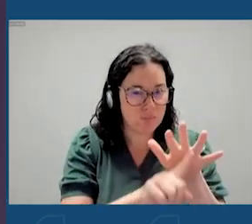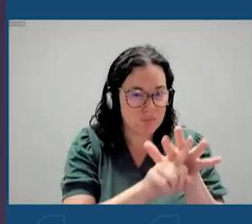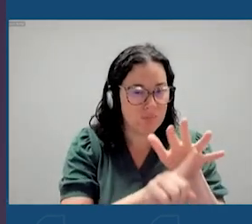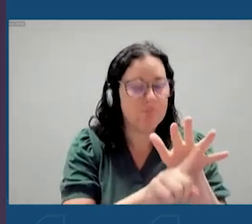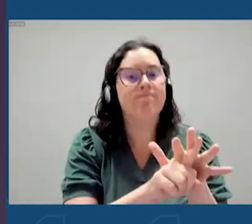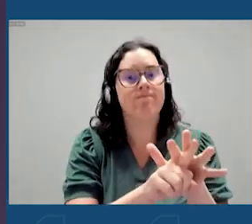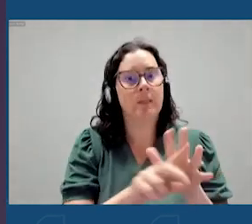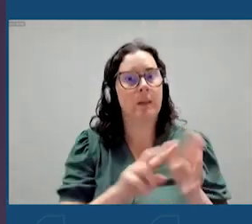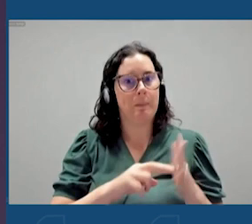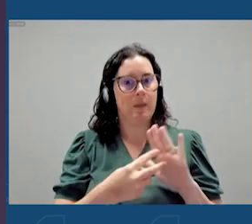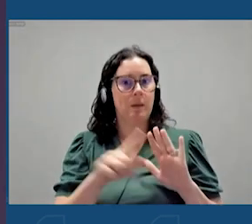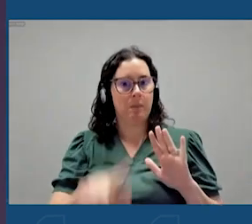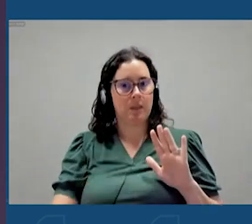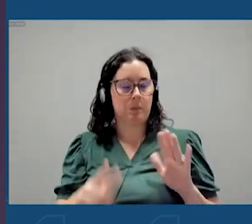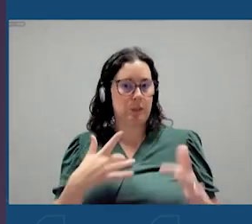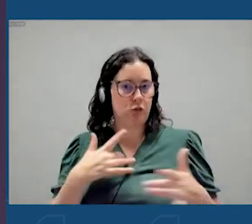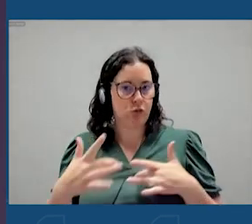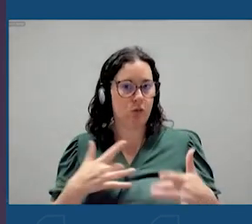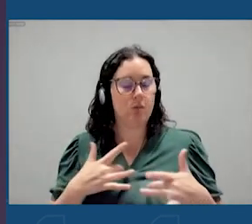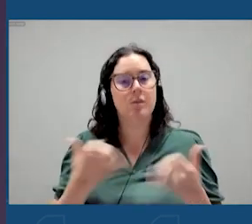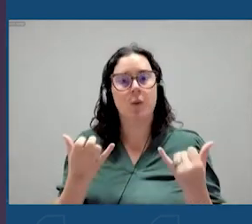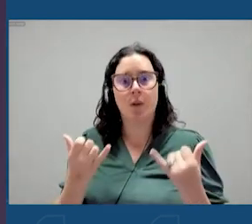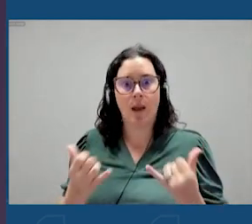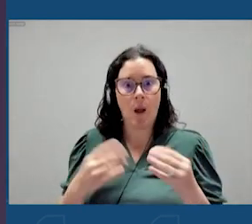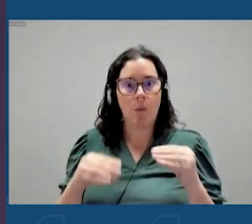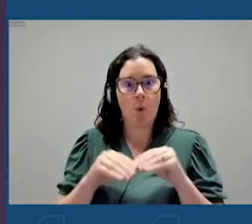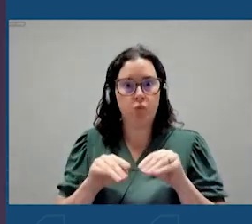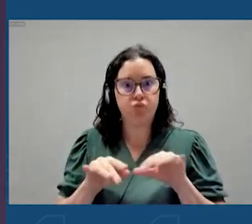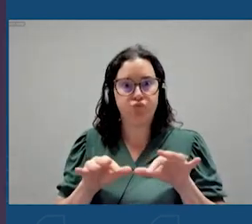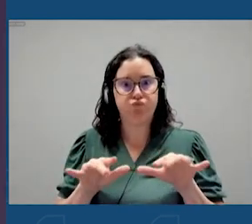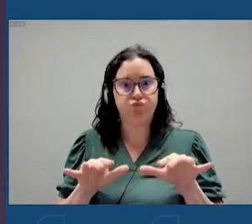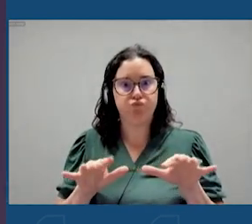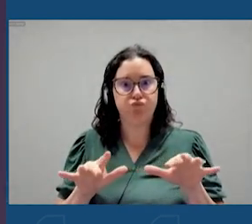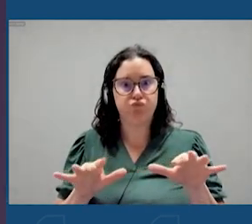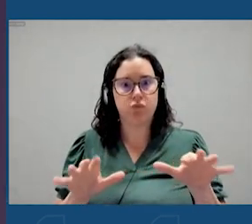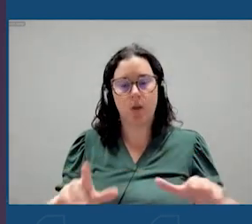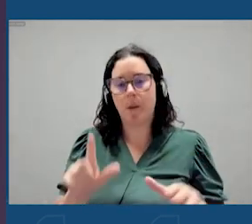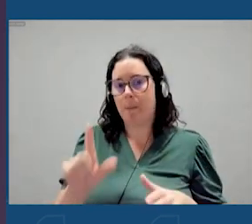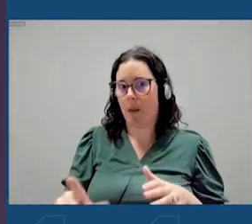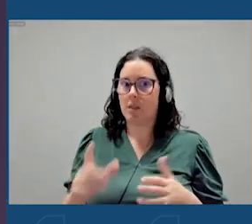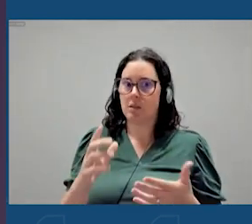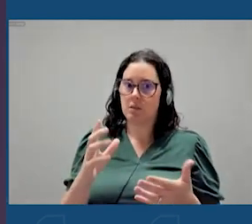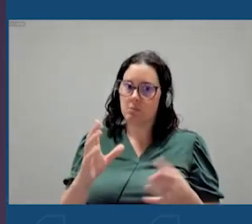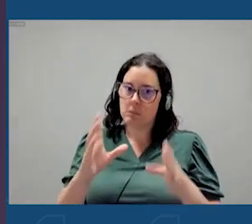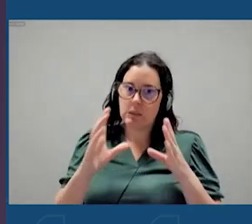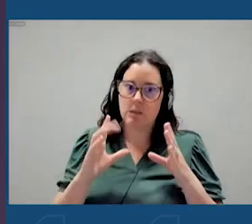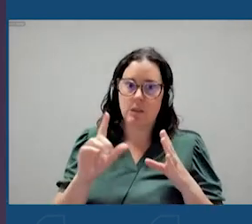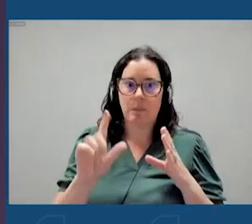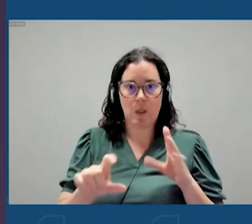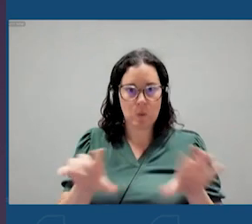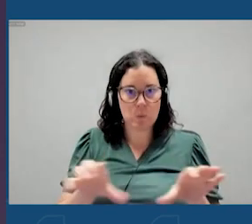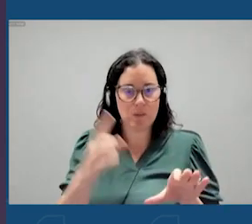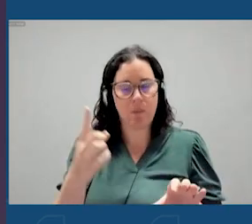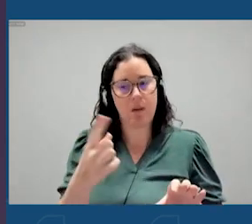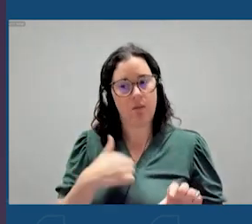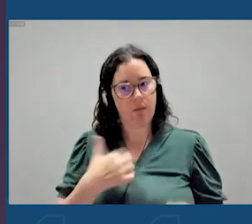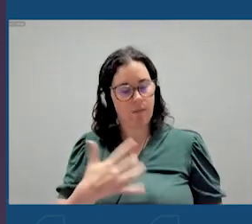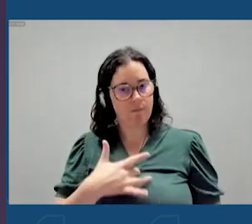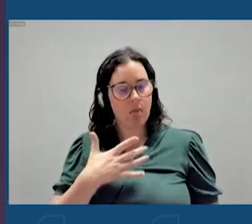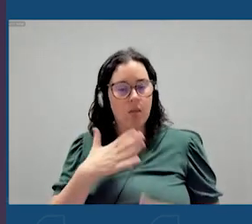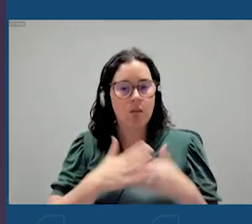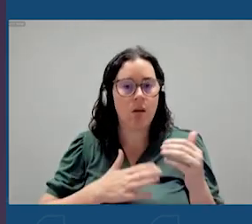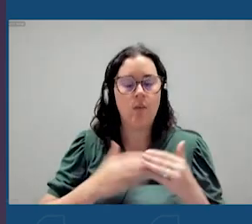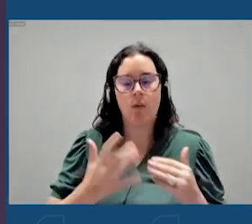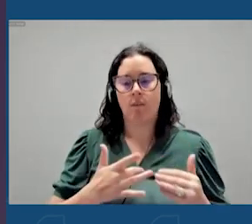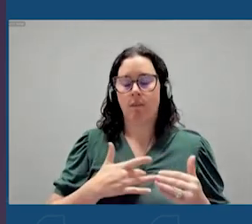our society. What gives me solace and some comfort is that we have leadership in New York that is still strong and